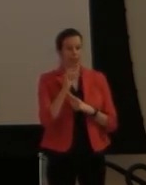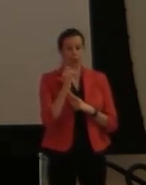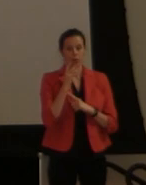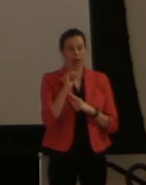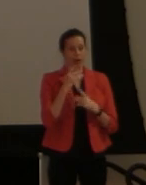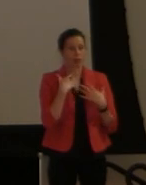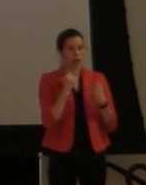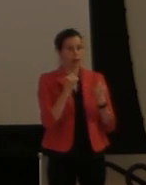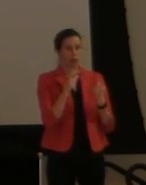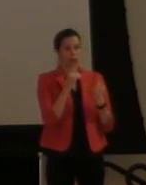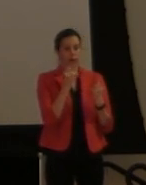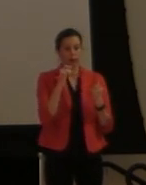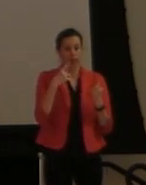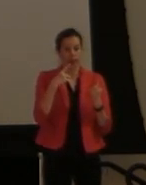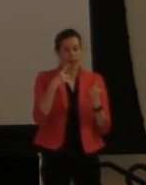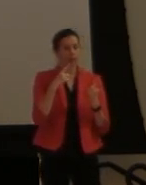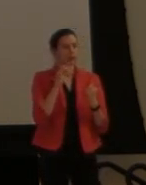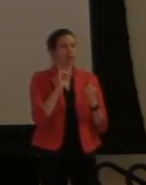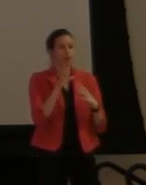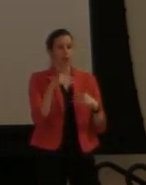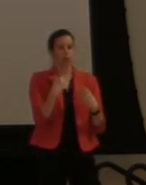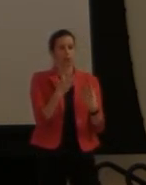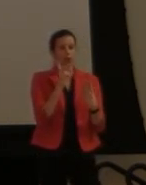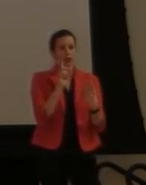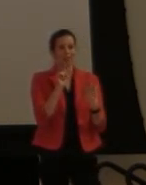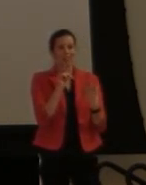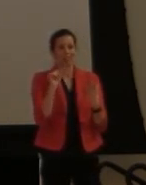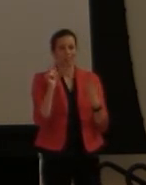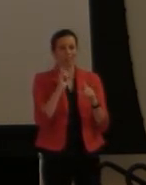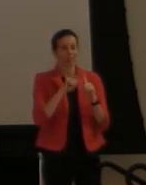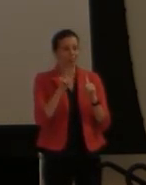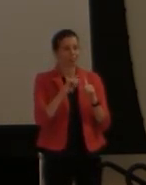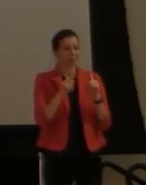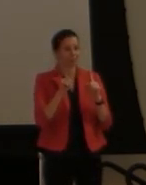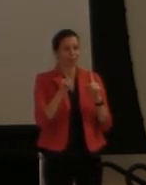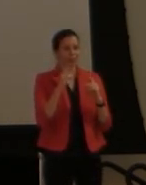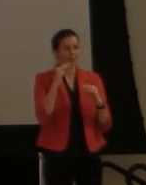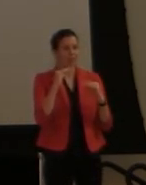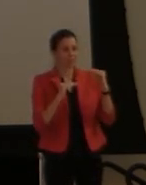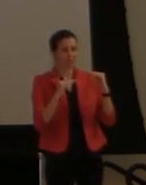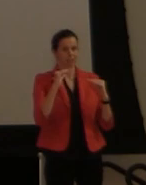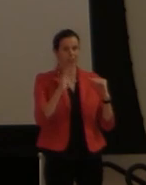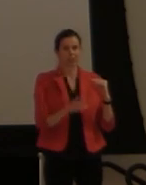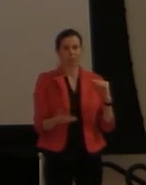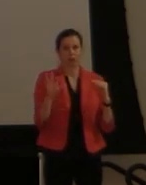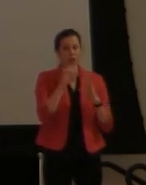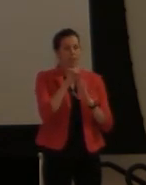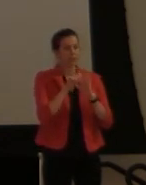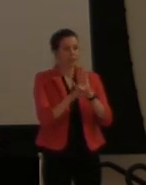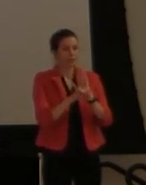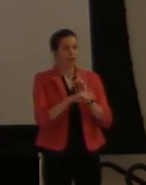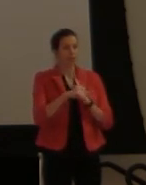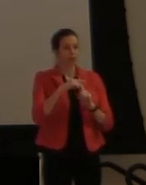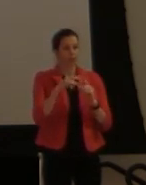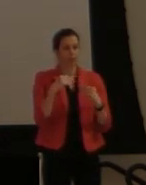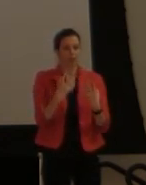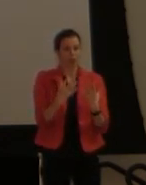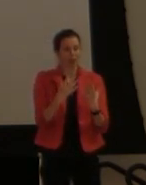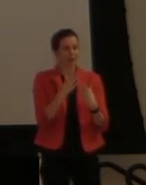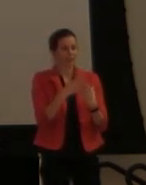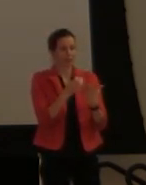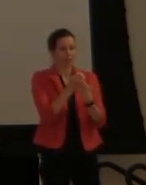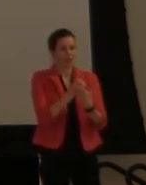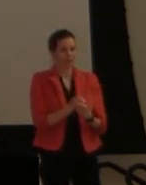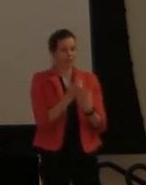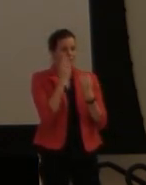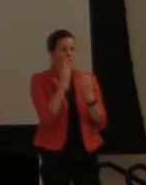in that publication, we provide data on many of the disparities and inequities we see across the state, as well as provide a set of